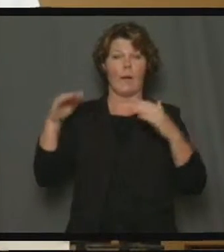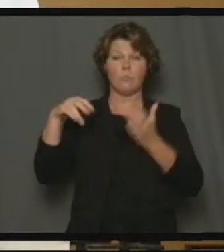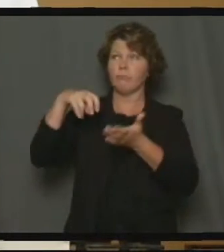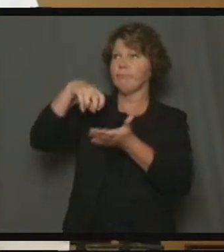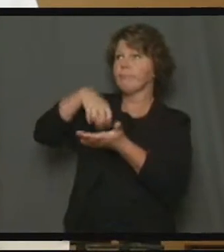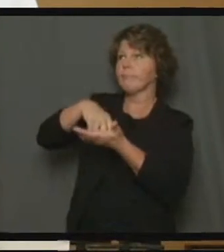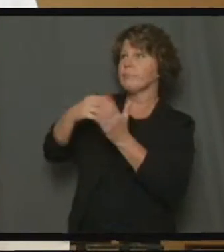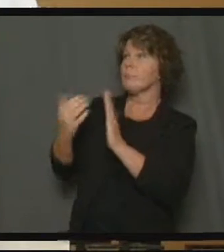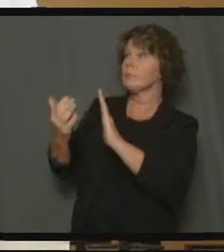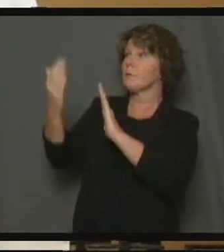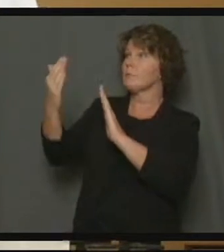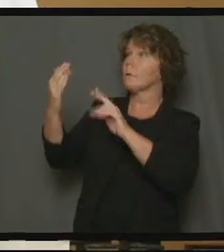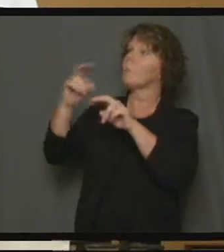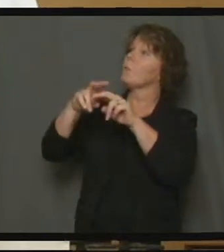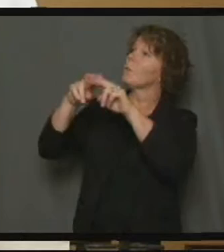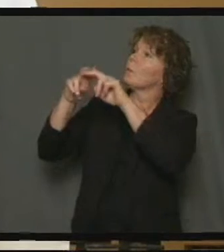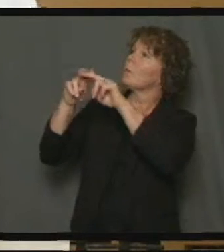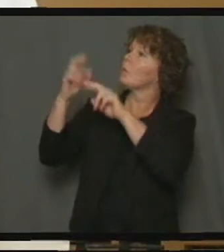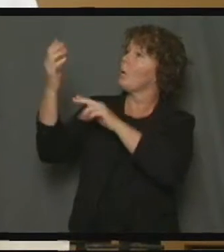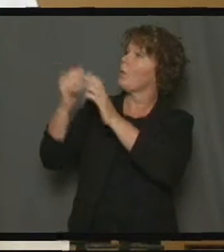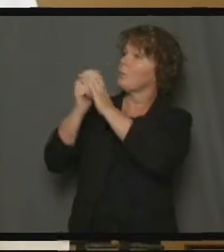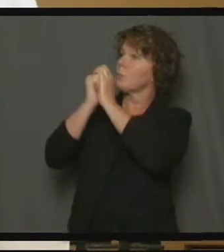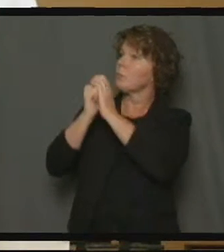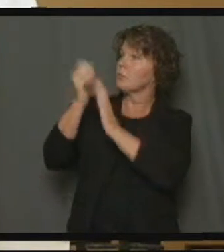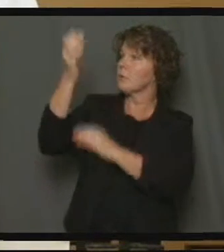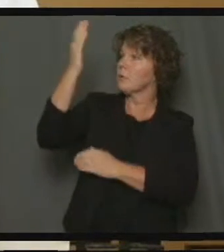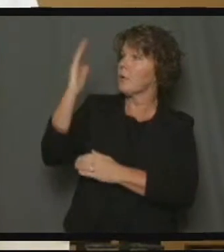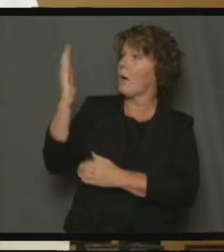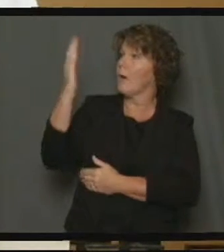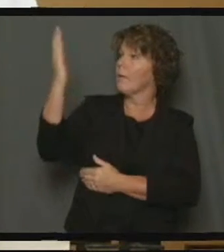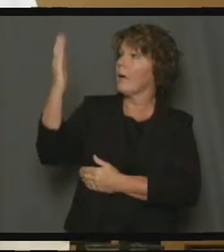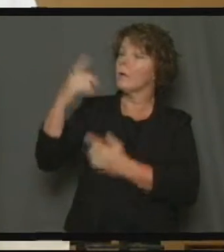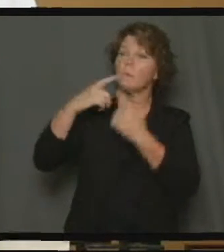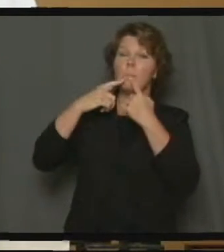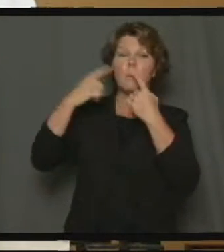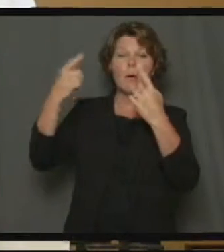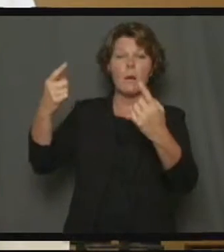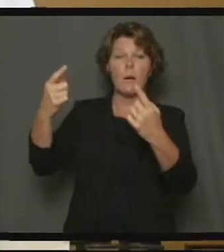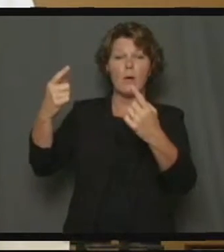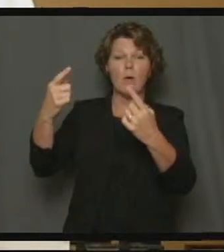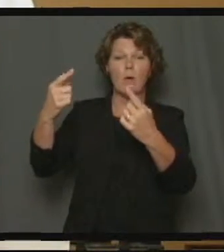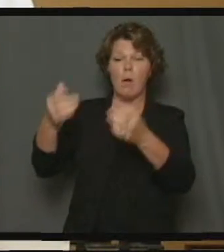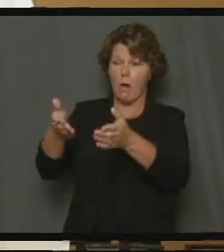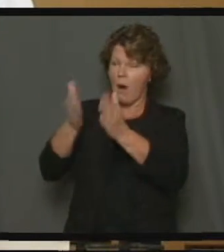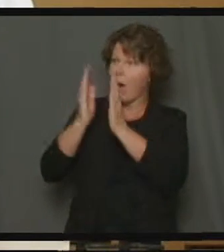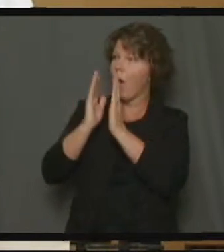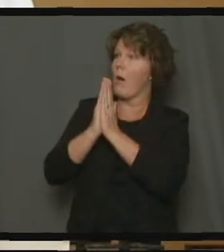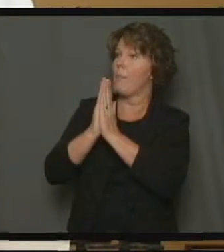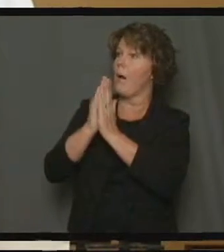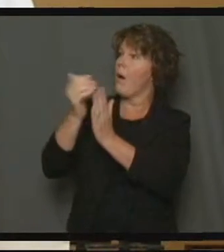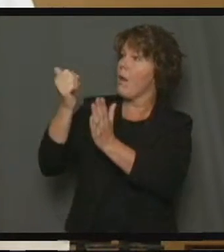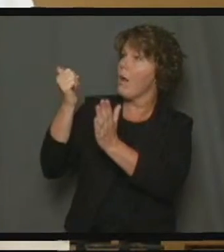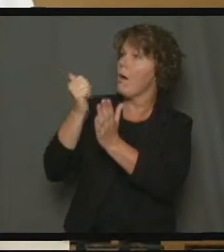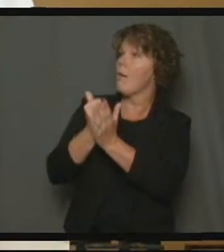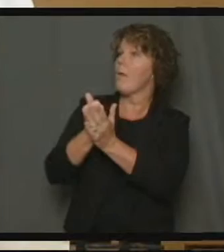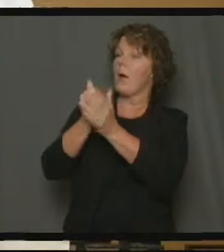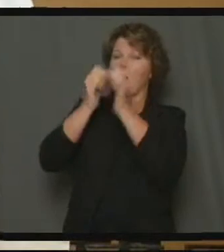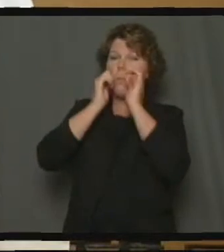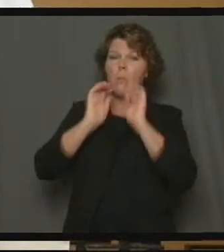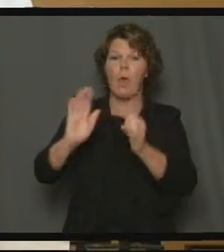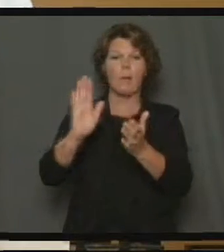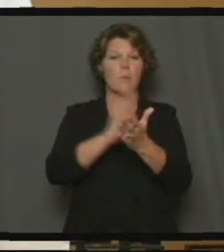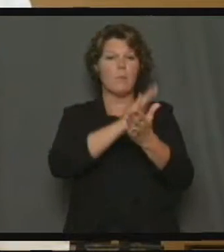faces before the throne and worshiped God, saying, "Amen. Blessing and